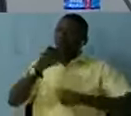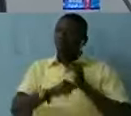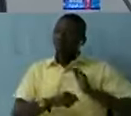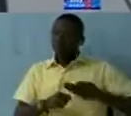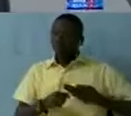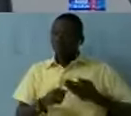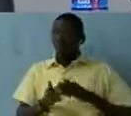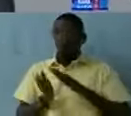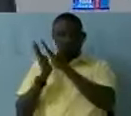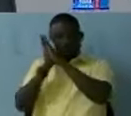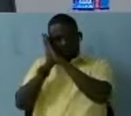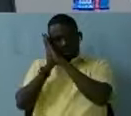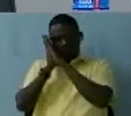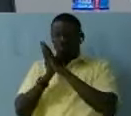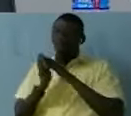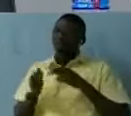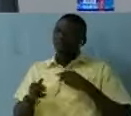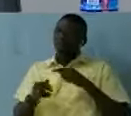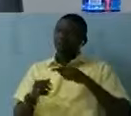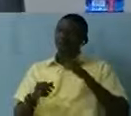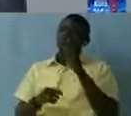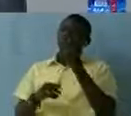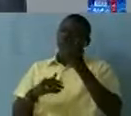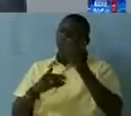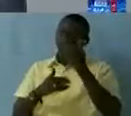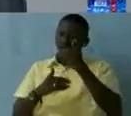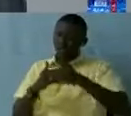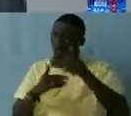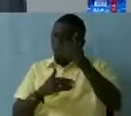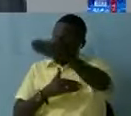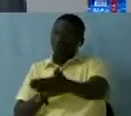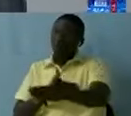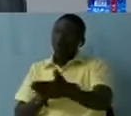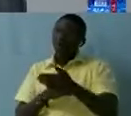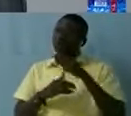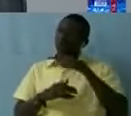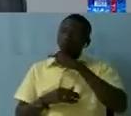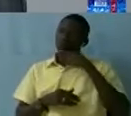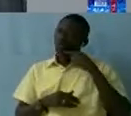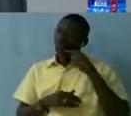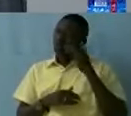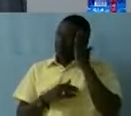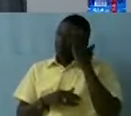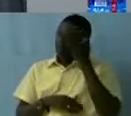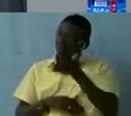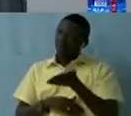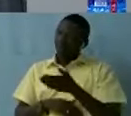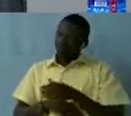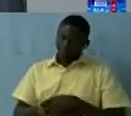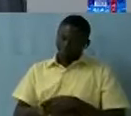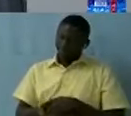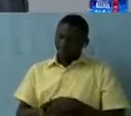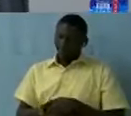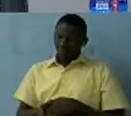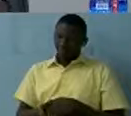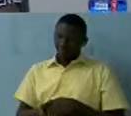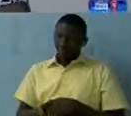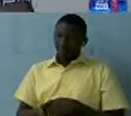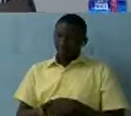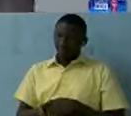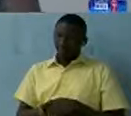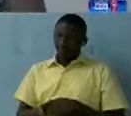the sitting room while my mother slept in the bedroom yo ngal washo kid la jamal tool fana le notice wol